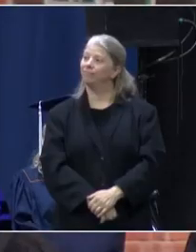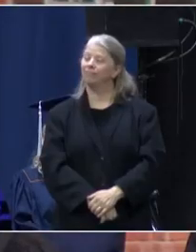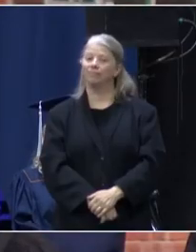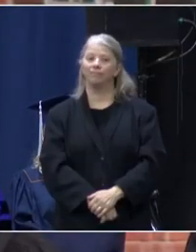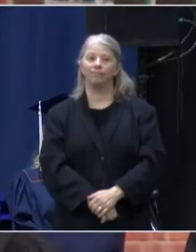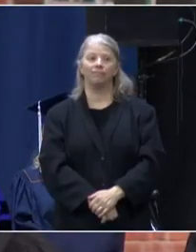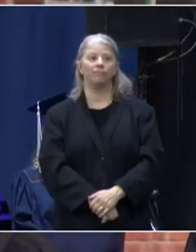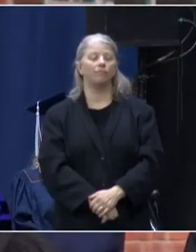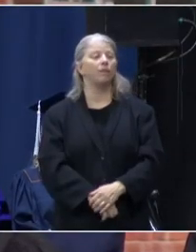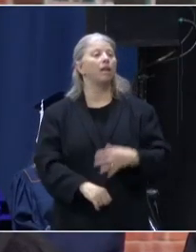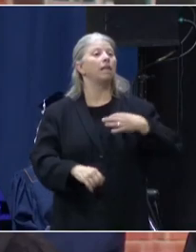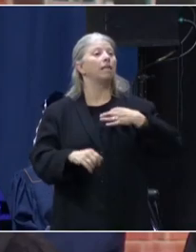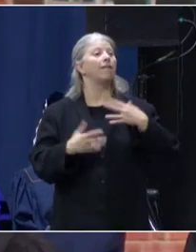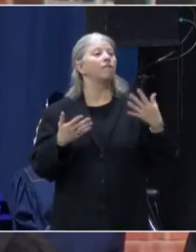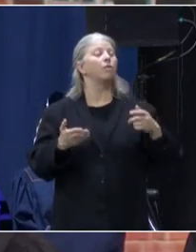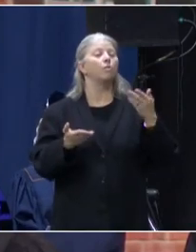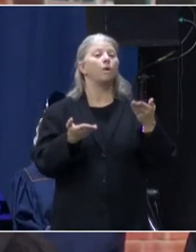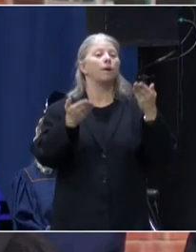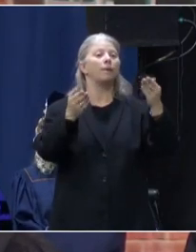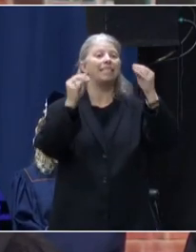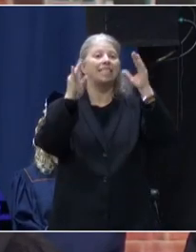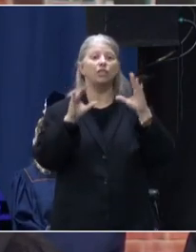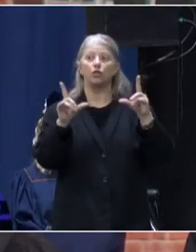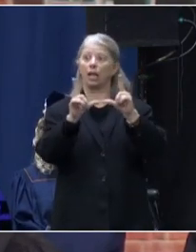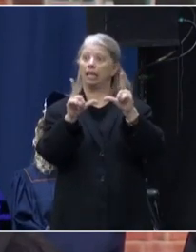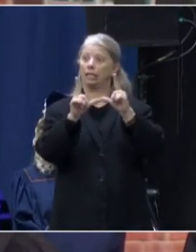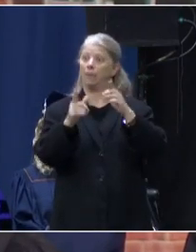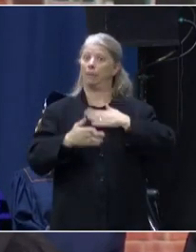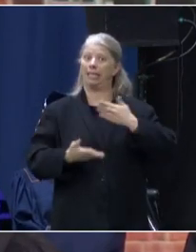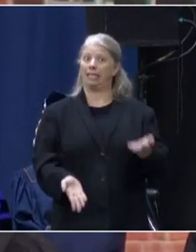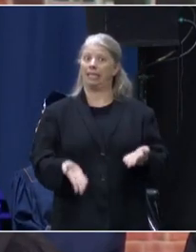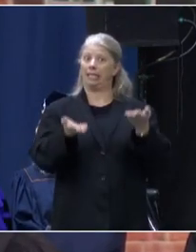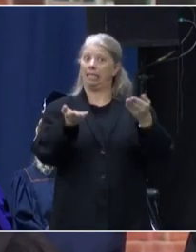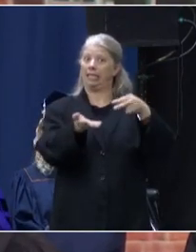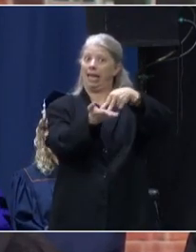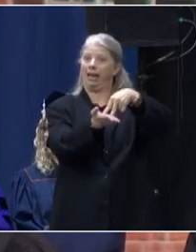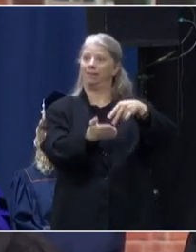Will candidates who have been recommended for teacher licensure please stand?